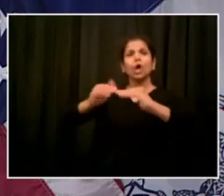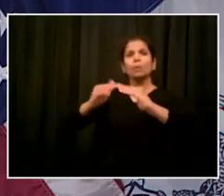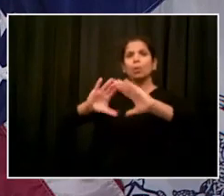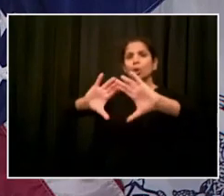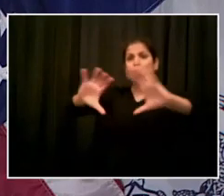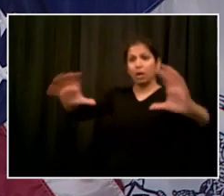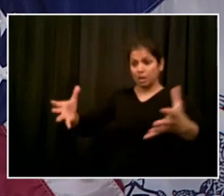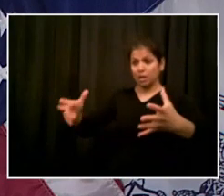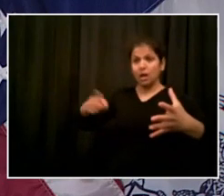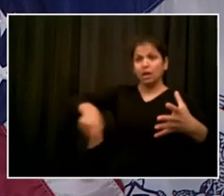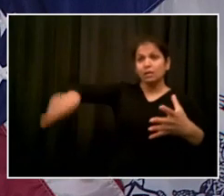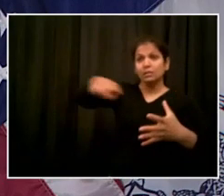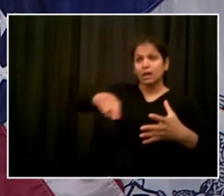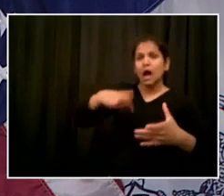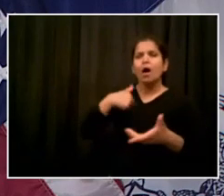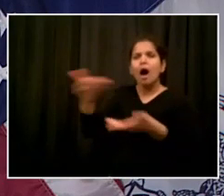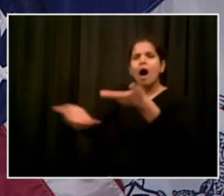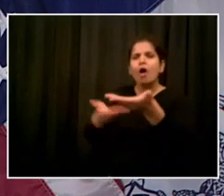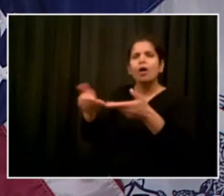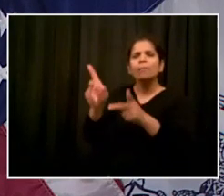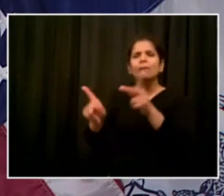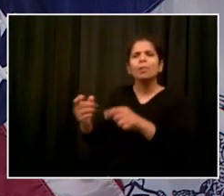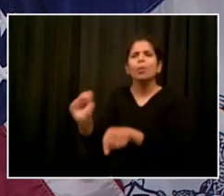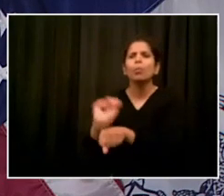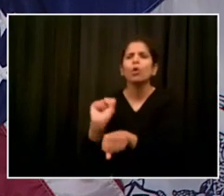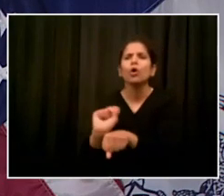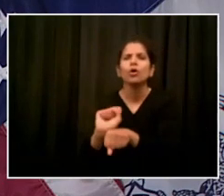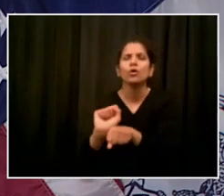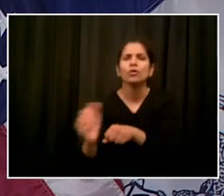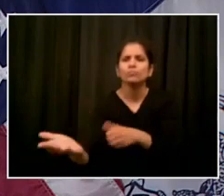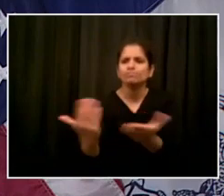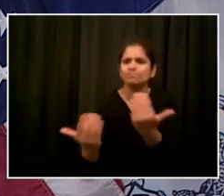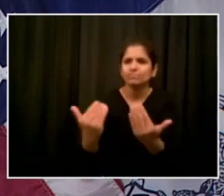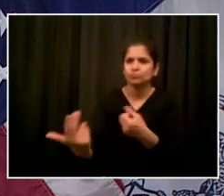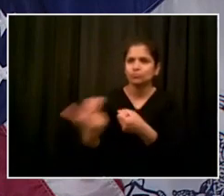Next, we have Katie Honan from the Wall Street Journal.